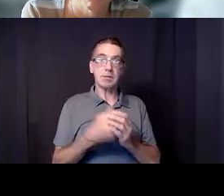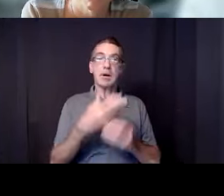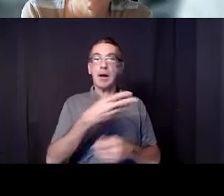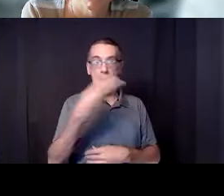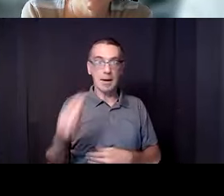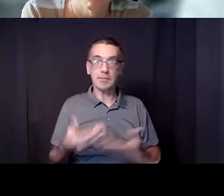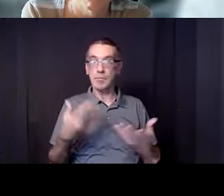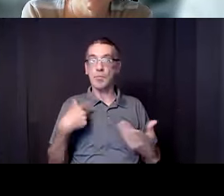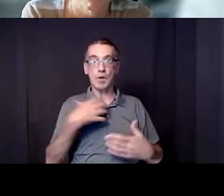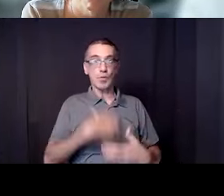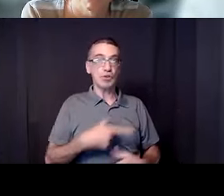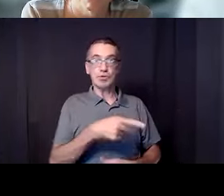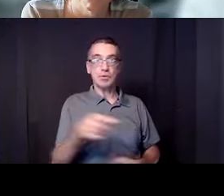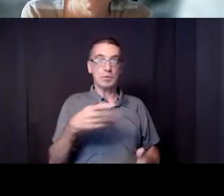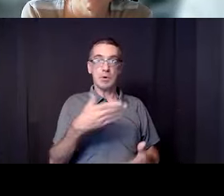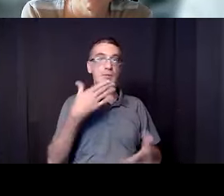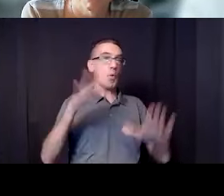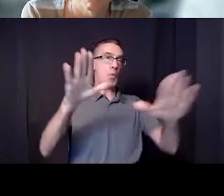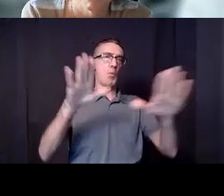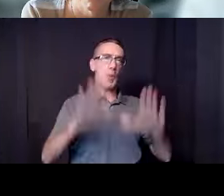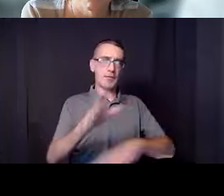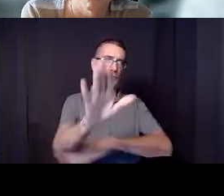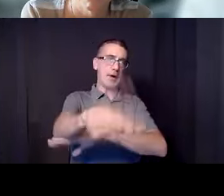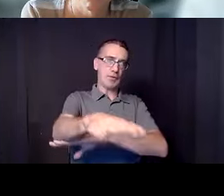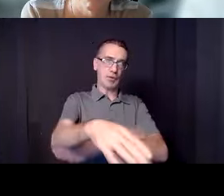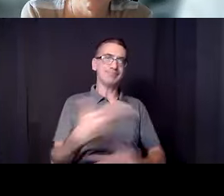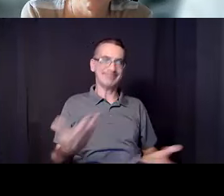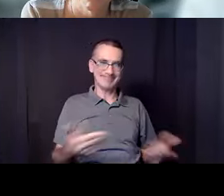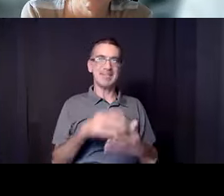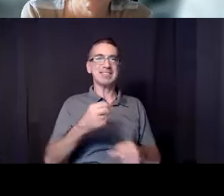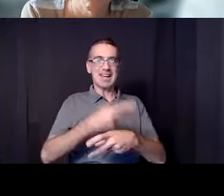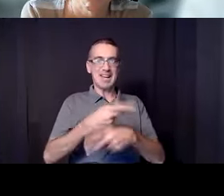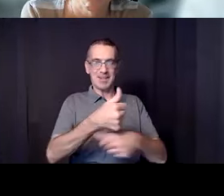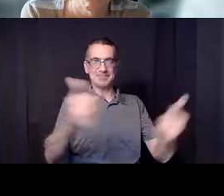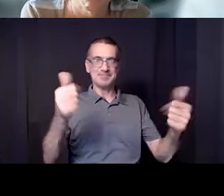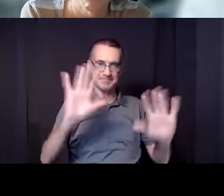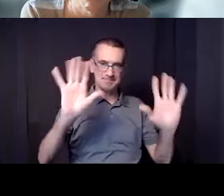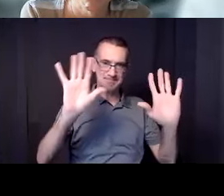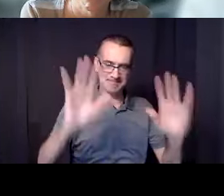And we wish you a very wonderful afternoon. So take care, everyone.